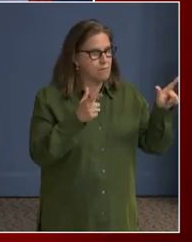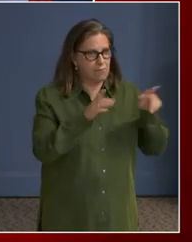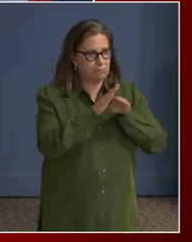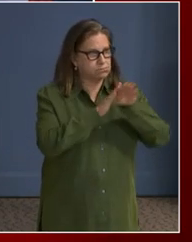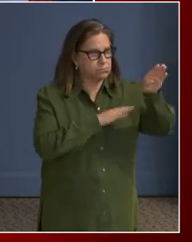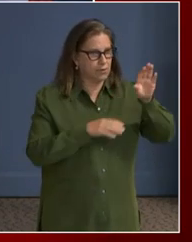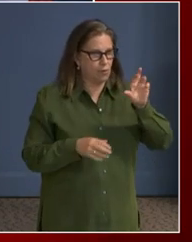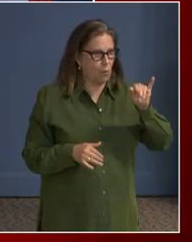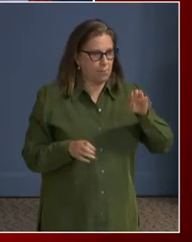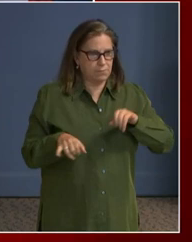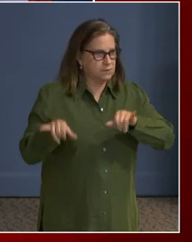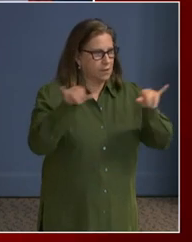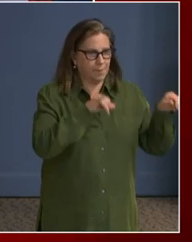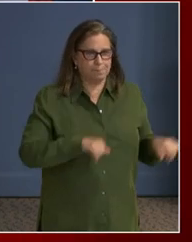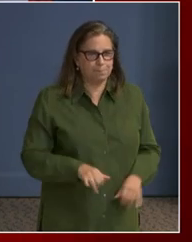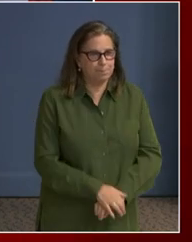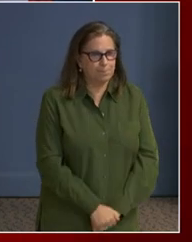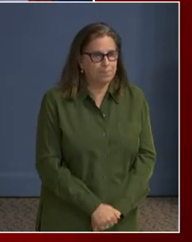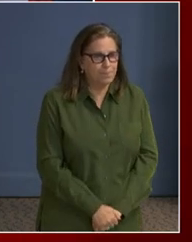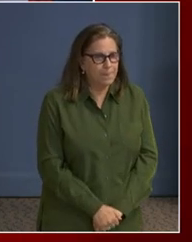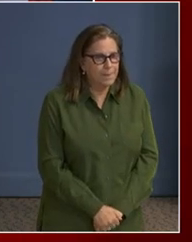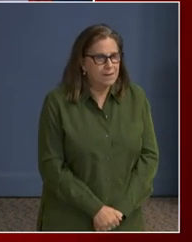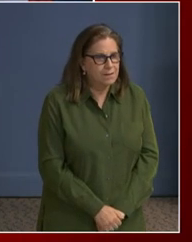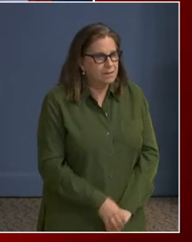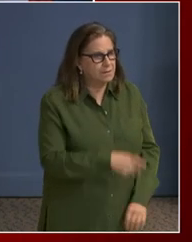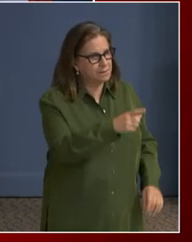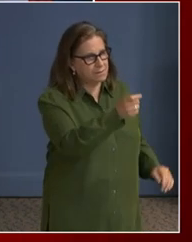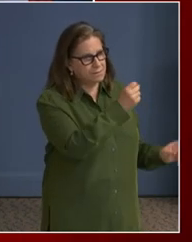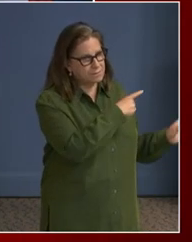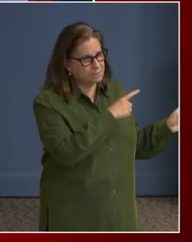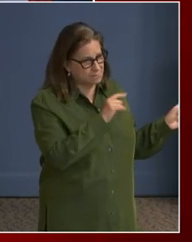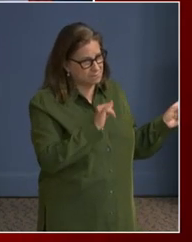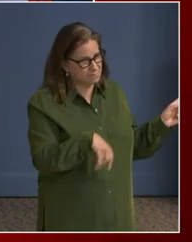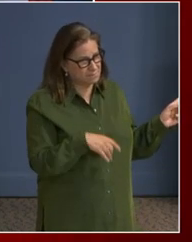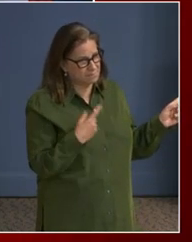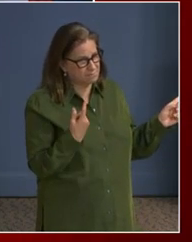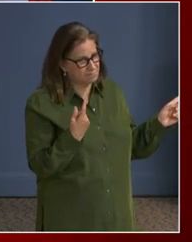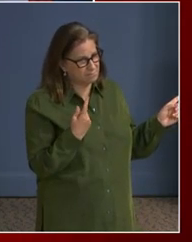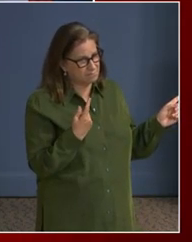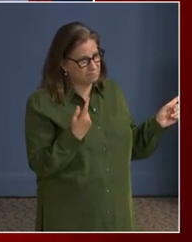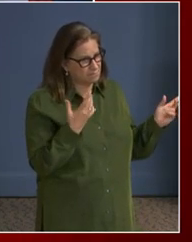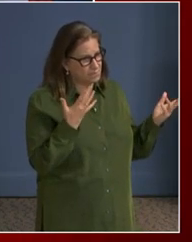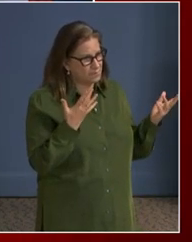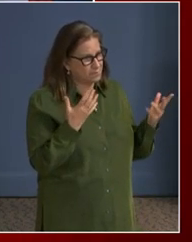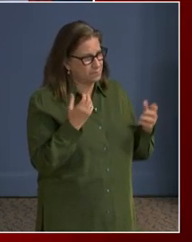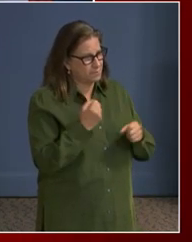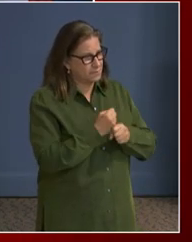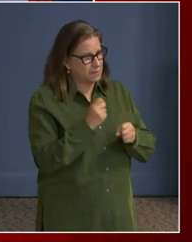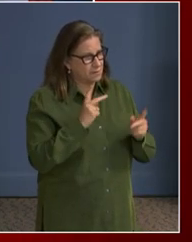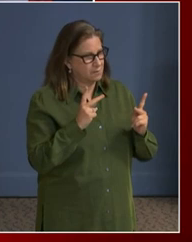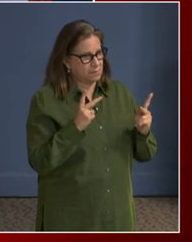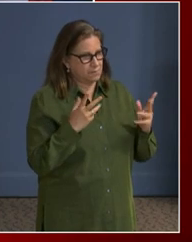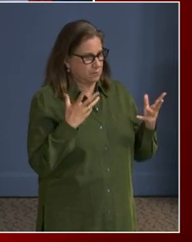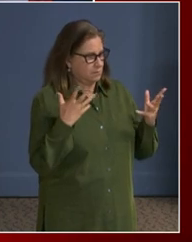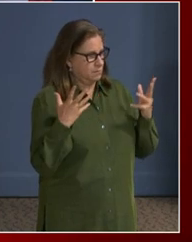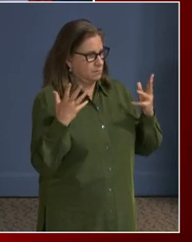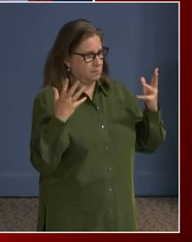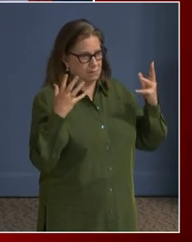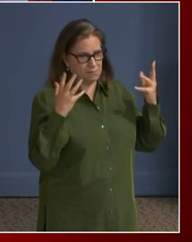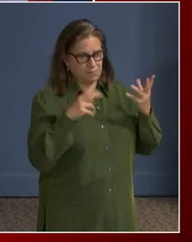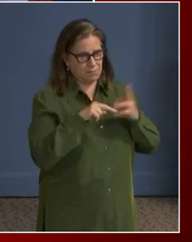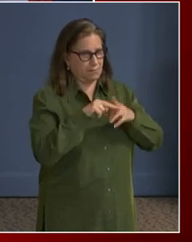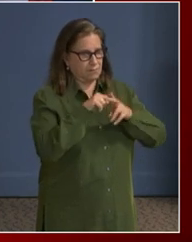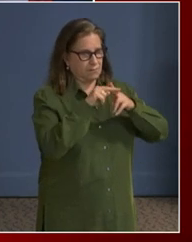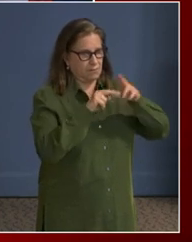violence. So I'm wondering, is there something that set us off? Do you have any sense of that? We've been popping up in so many places. I want